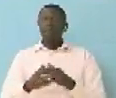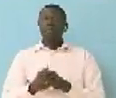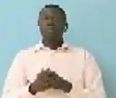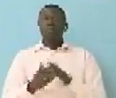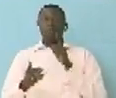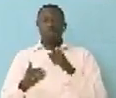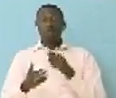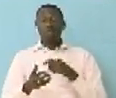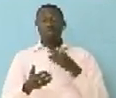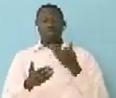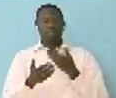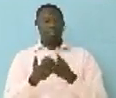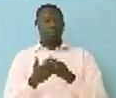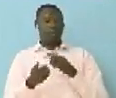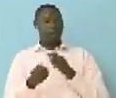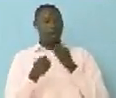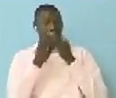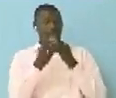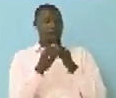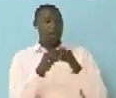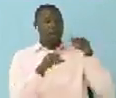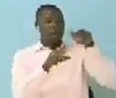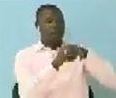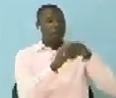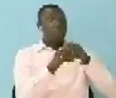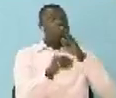already he mentioned the involvement of others.